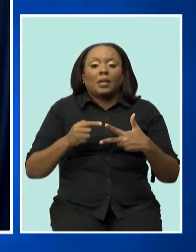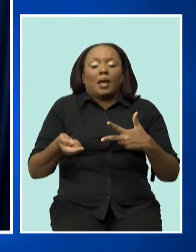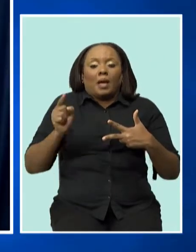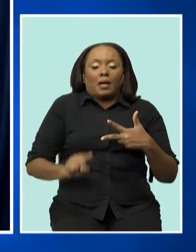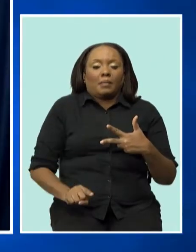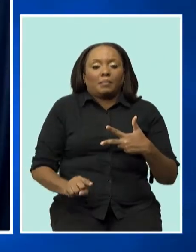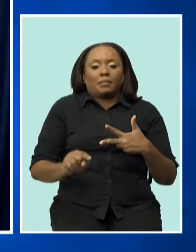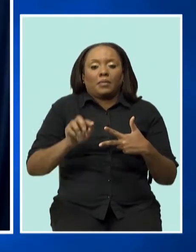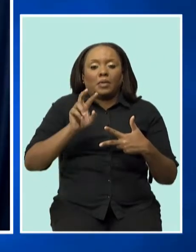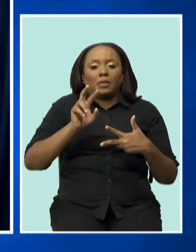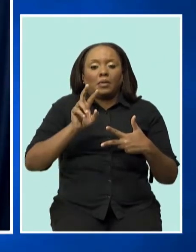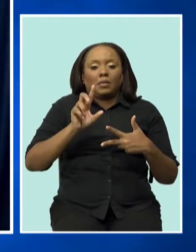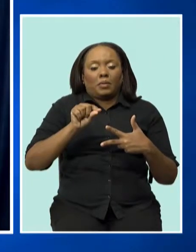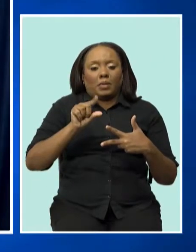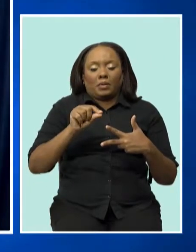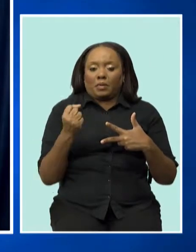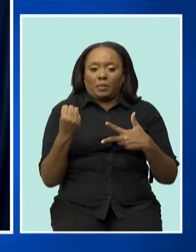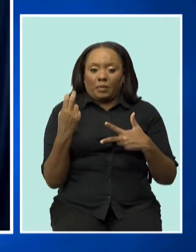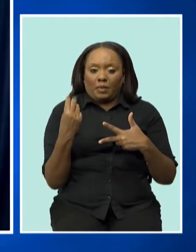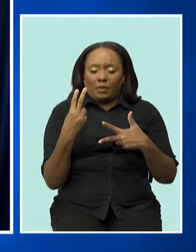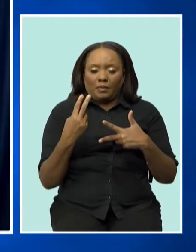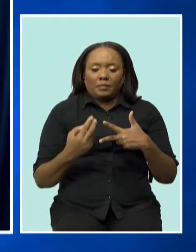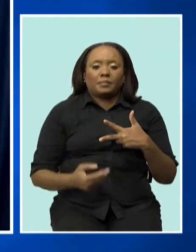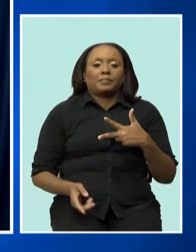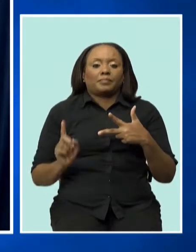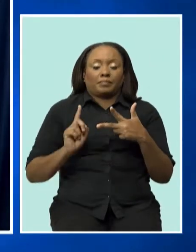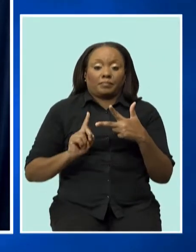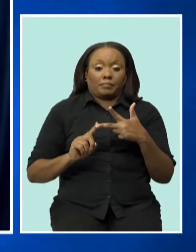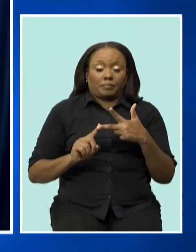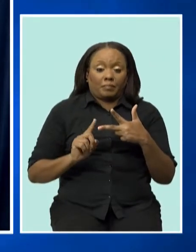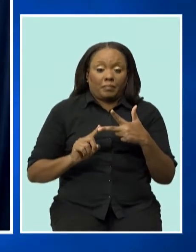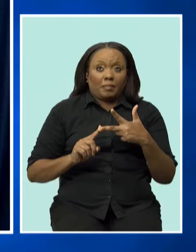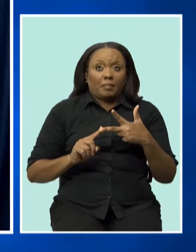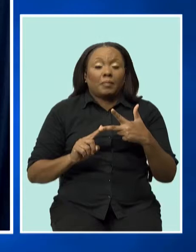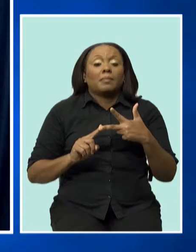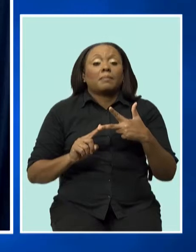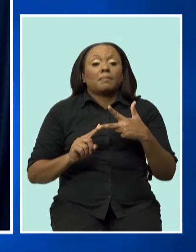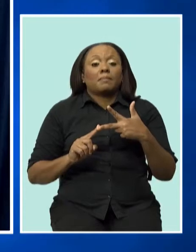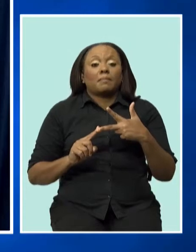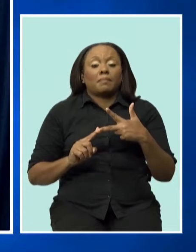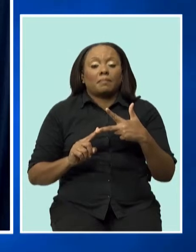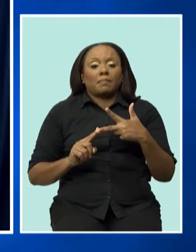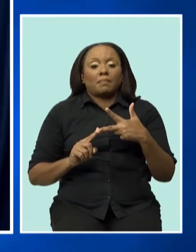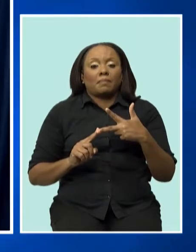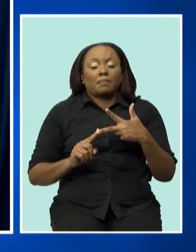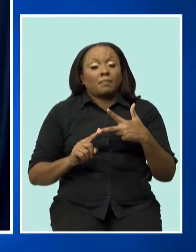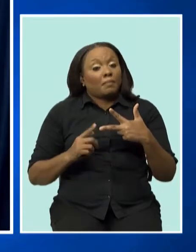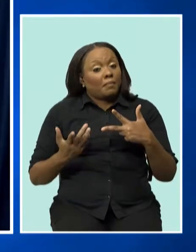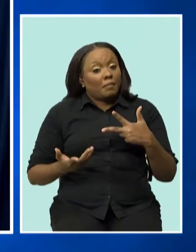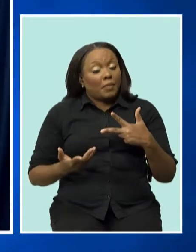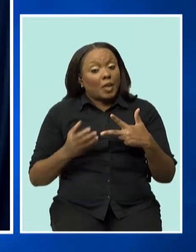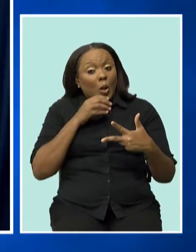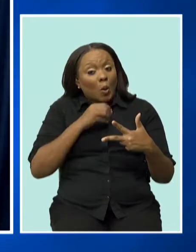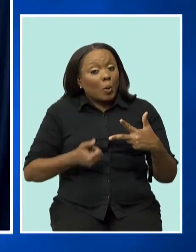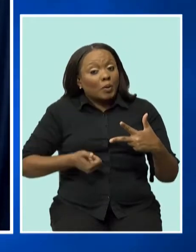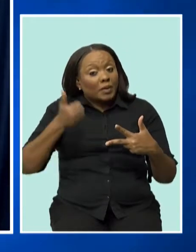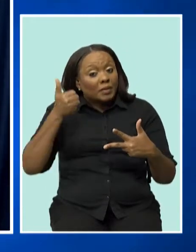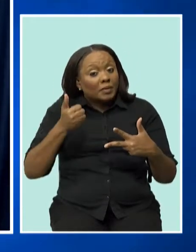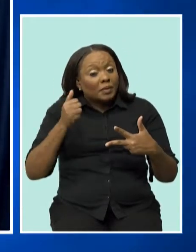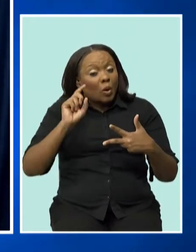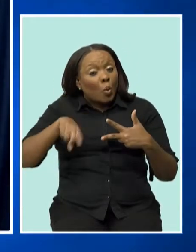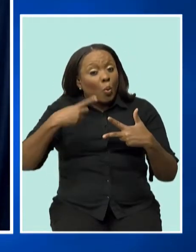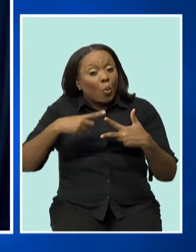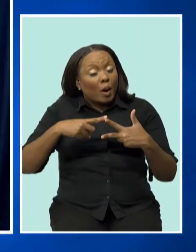in 2012. And of the firearms offenses, believe it or not, the oldest relates